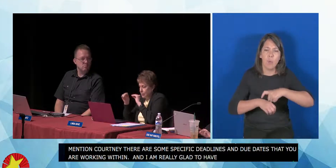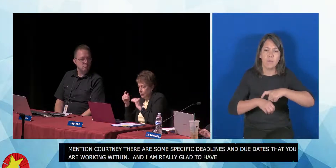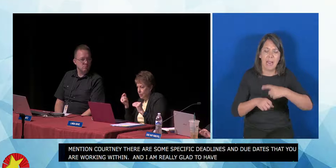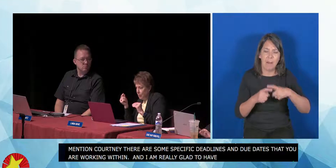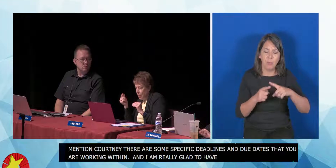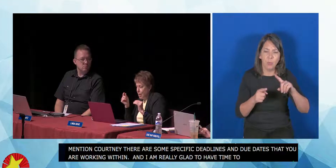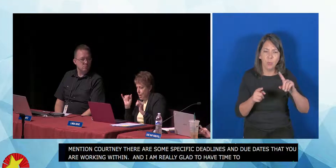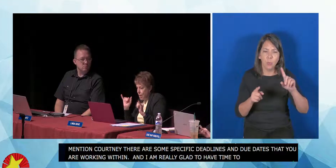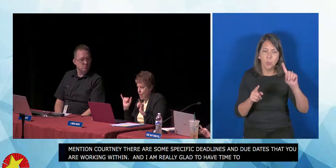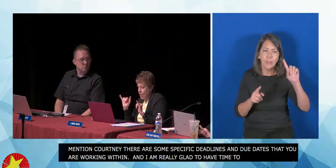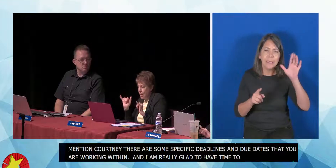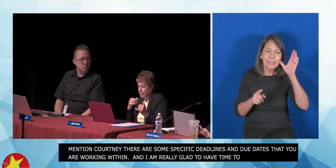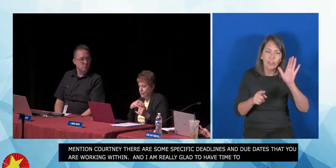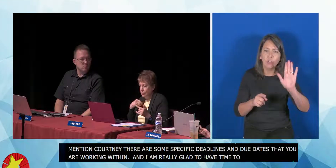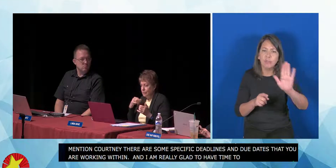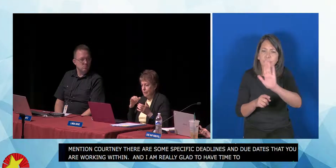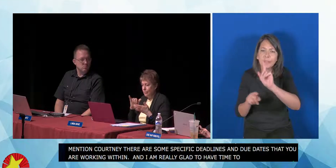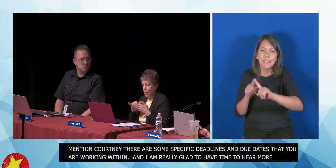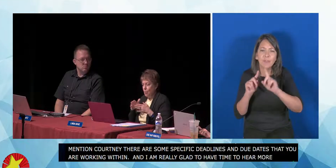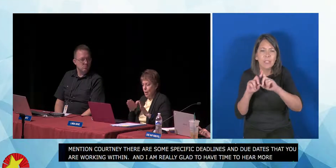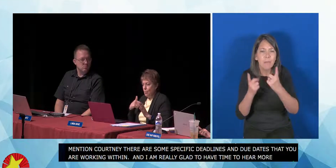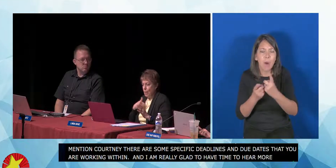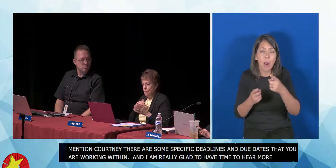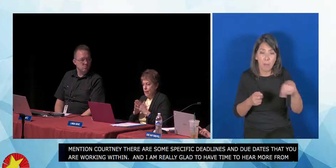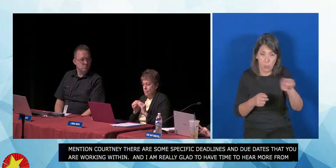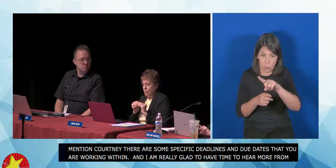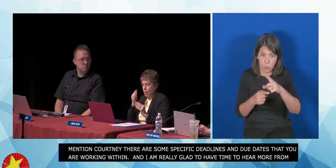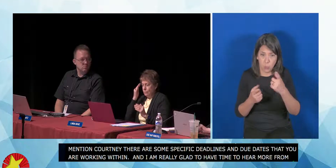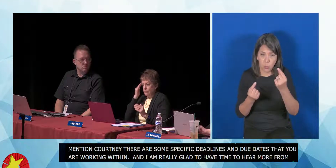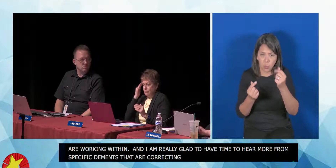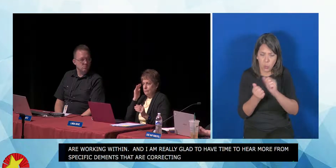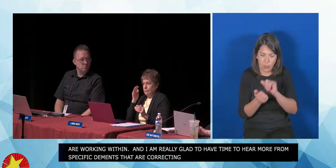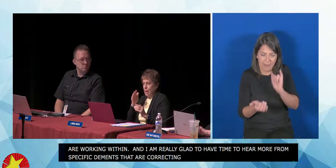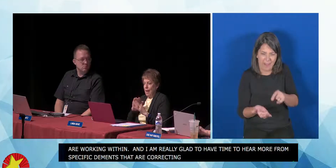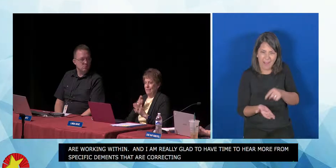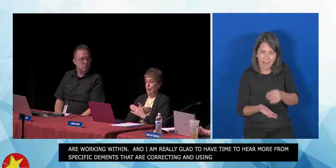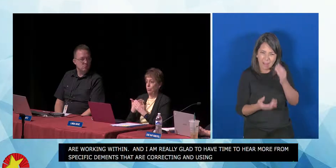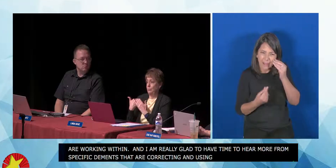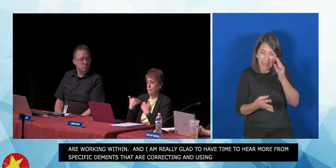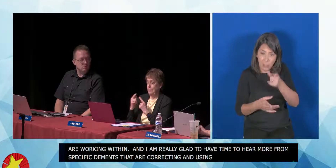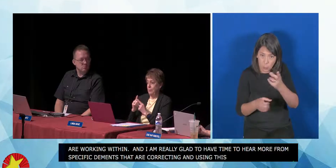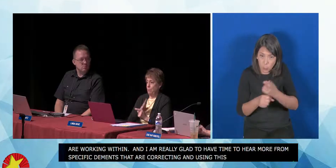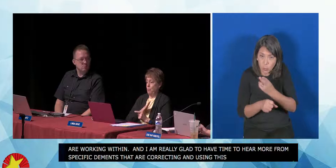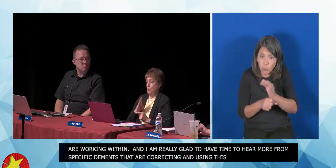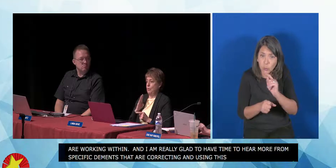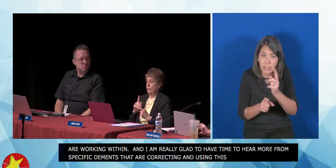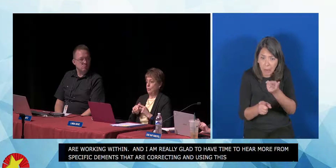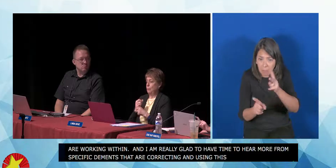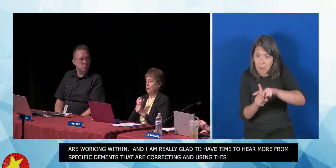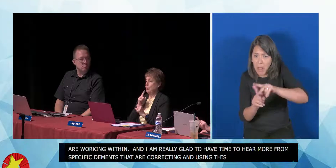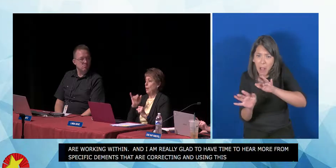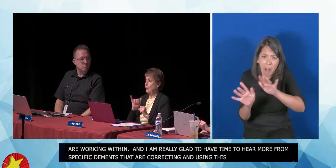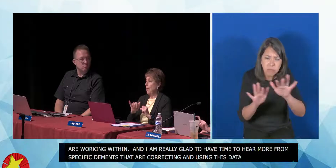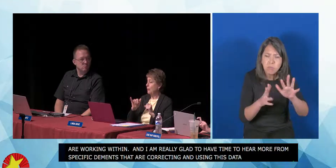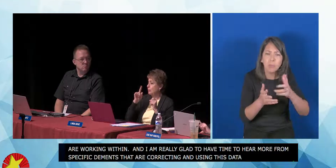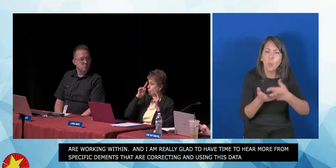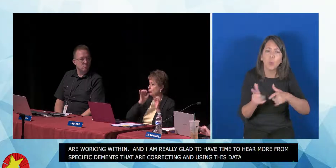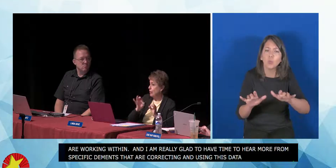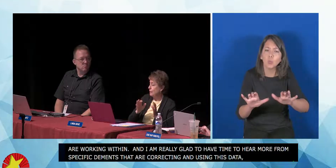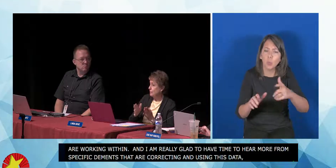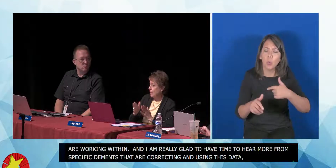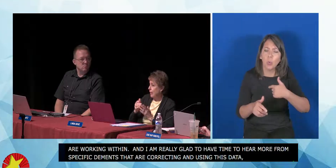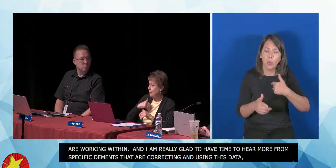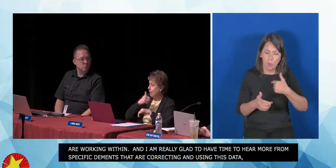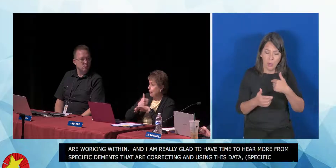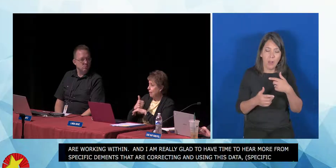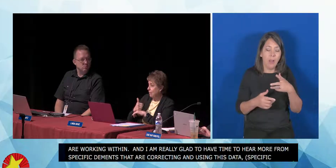specific departments that are collecting and using this data so that we become more familiar with it. And again, being our